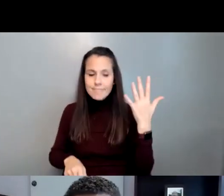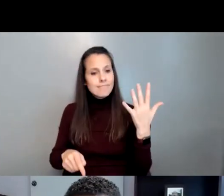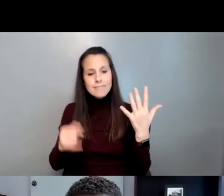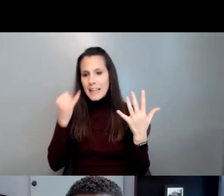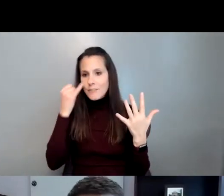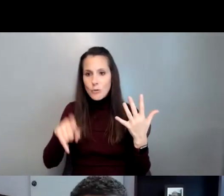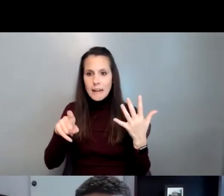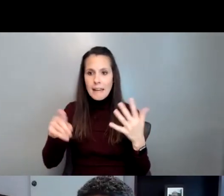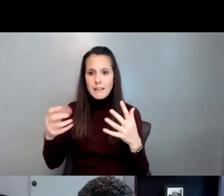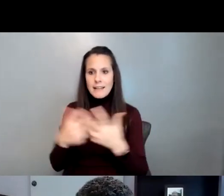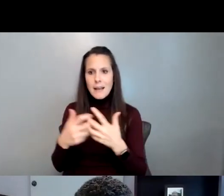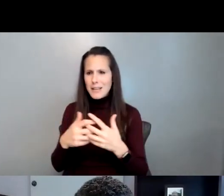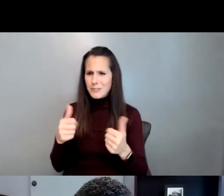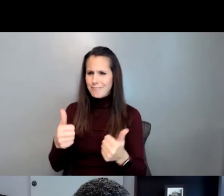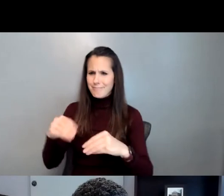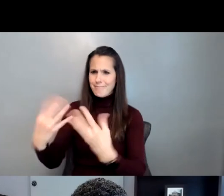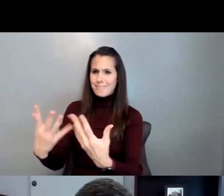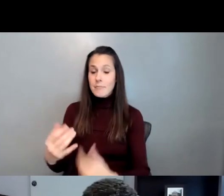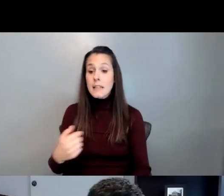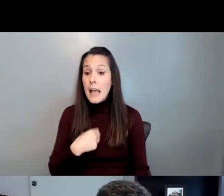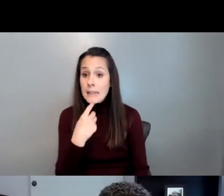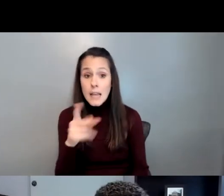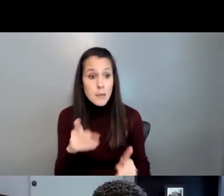accommodation. Because I tell people, if I wear